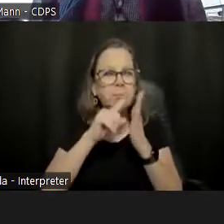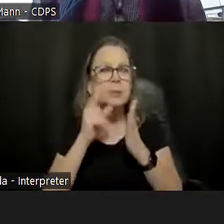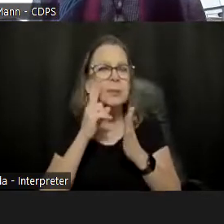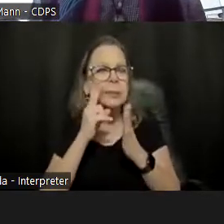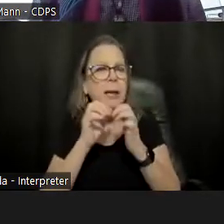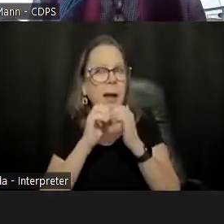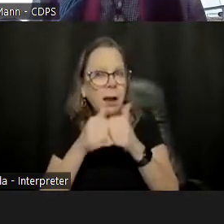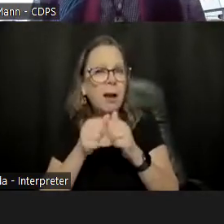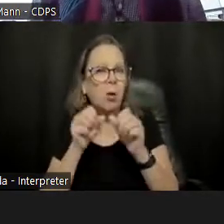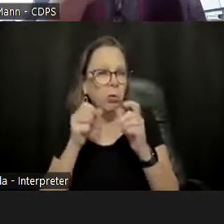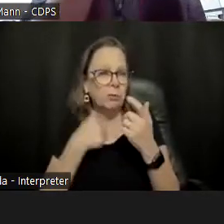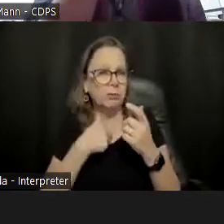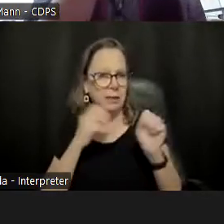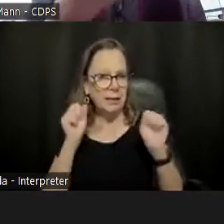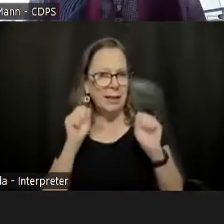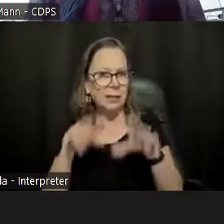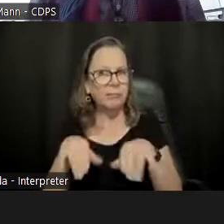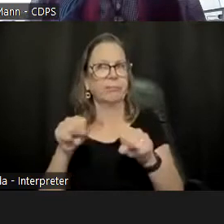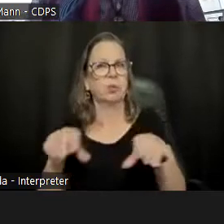yeah, it was pretty interesting.